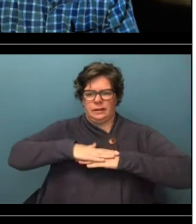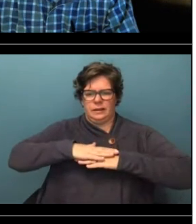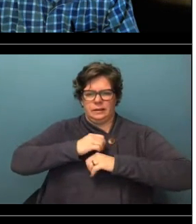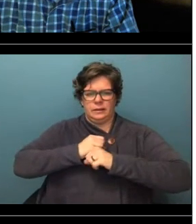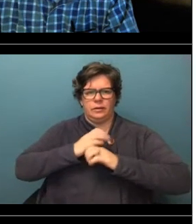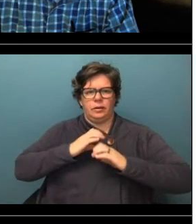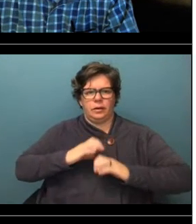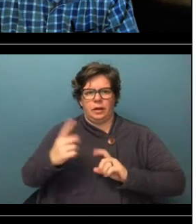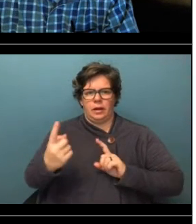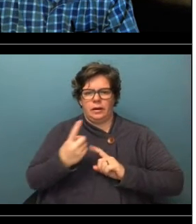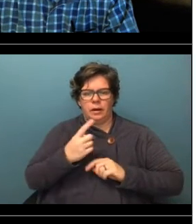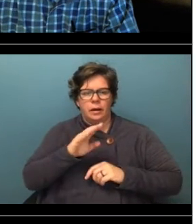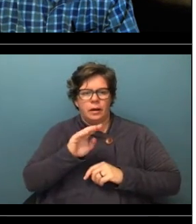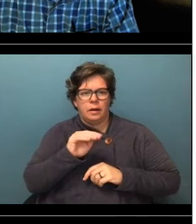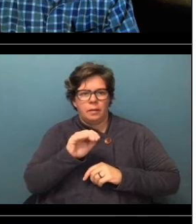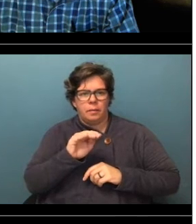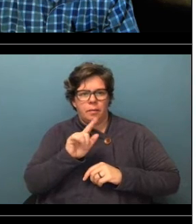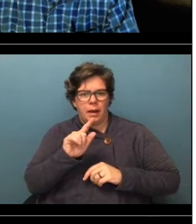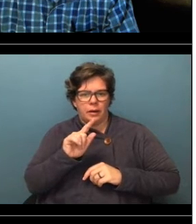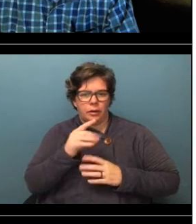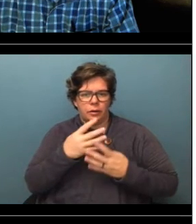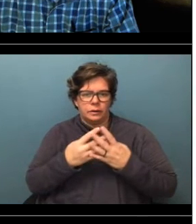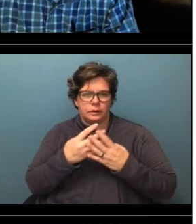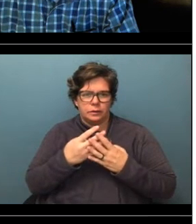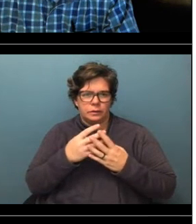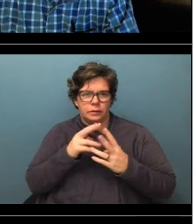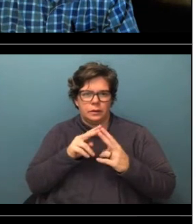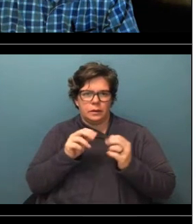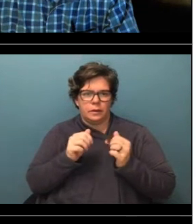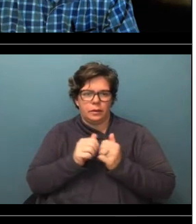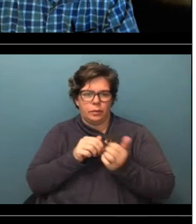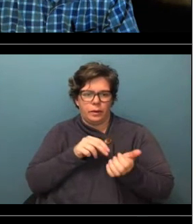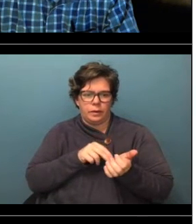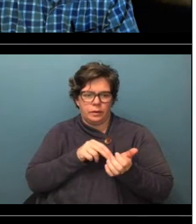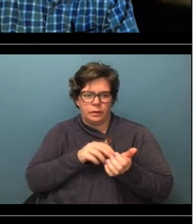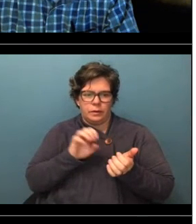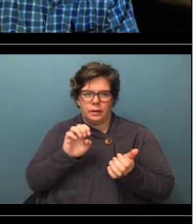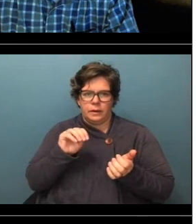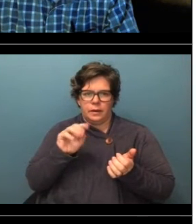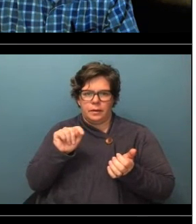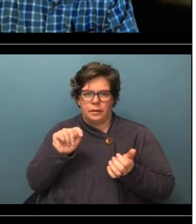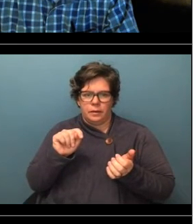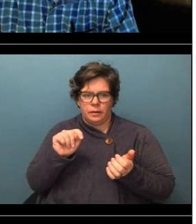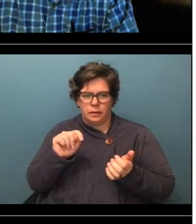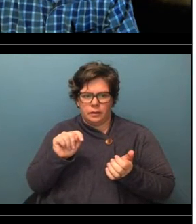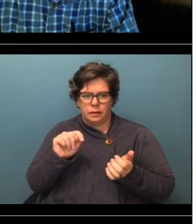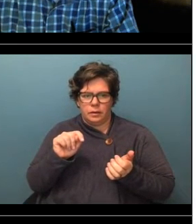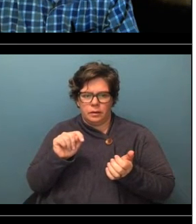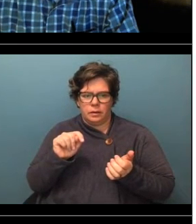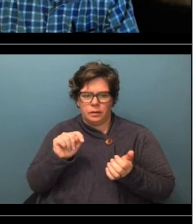client completes a medical screening, either with a nurse or an EMT.